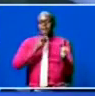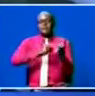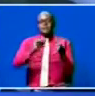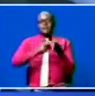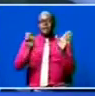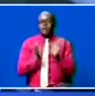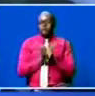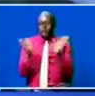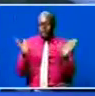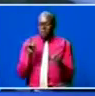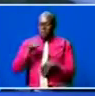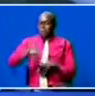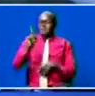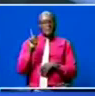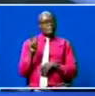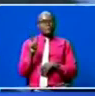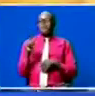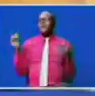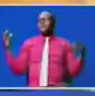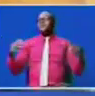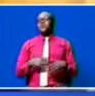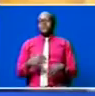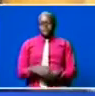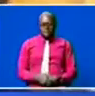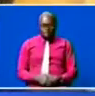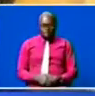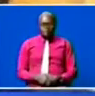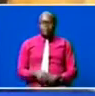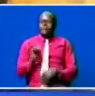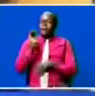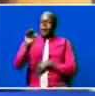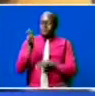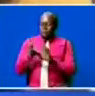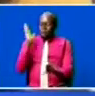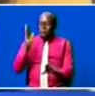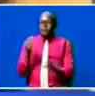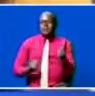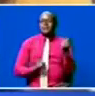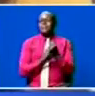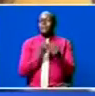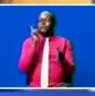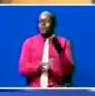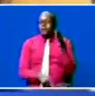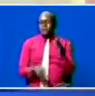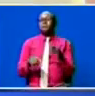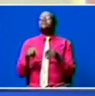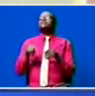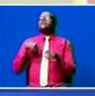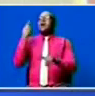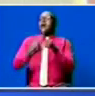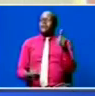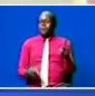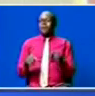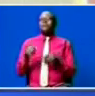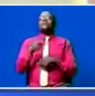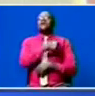General, you are in for more surprises. Yes. Although those calling for his removal are banking on the forthcoming annual delegates conference